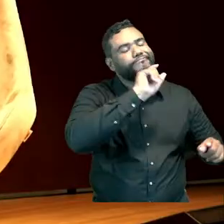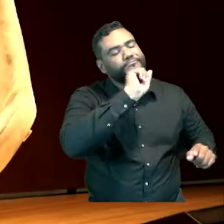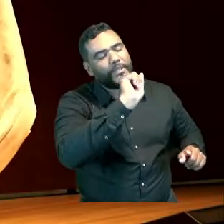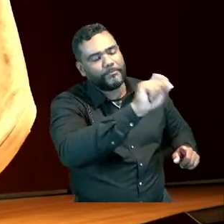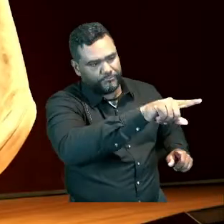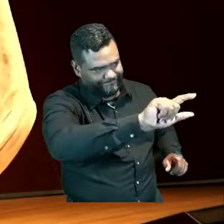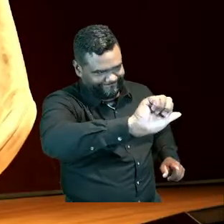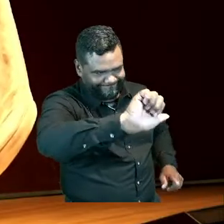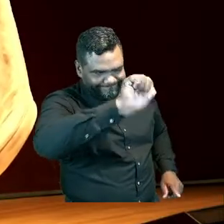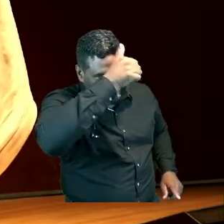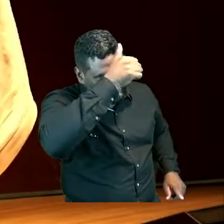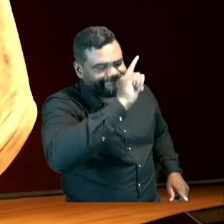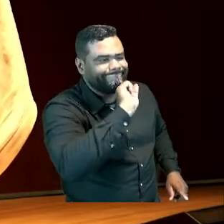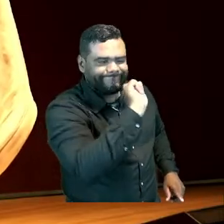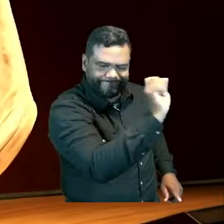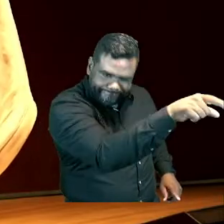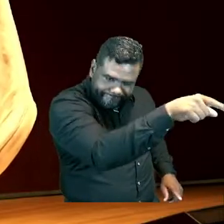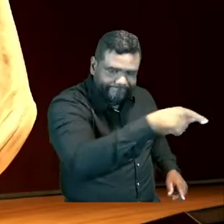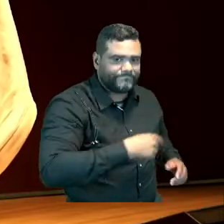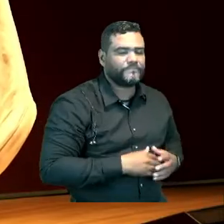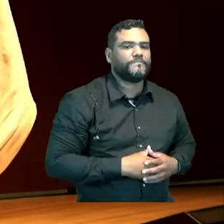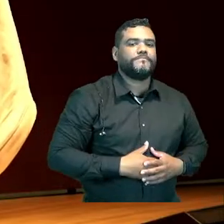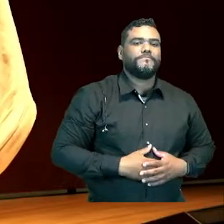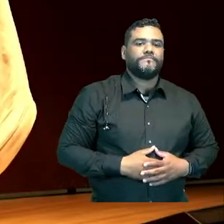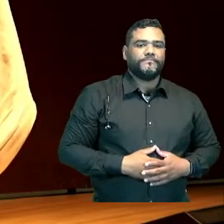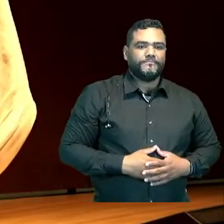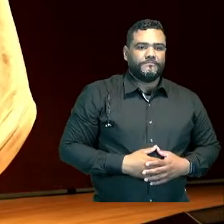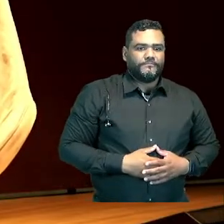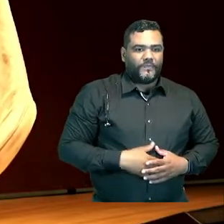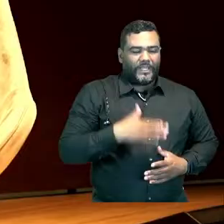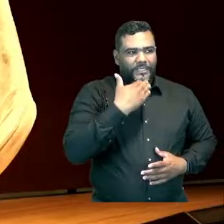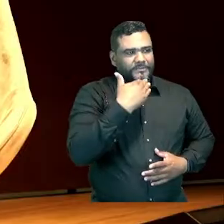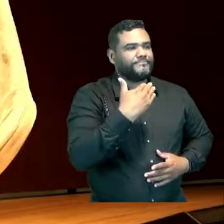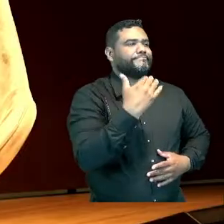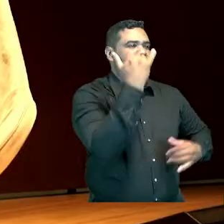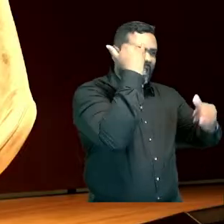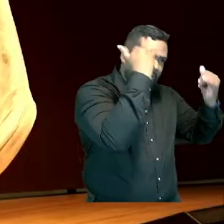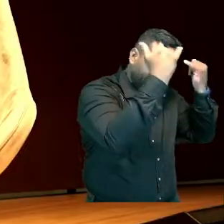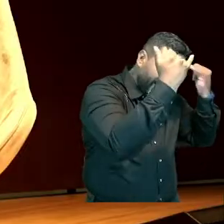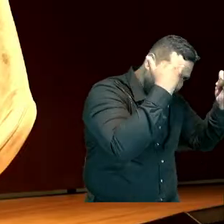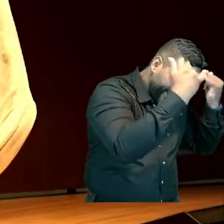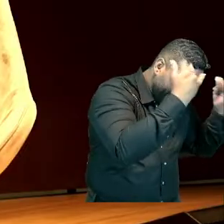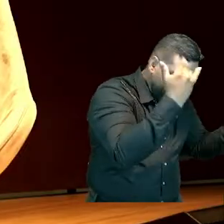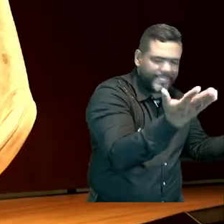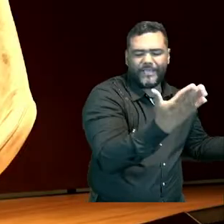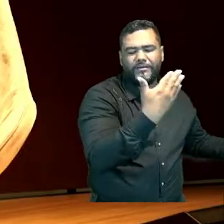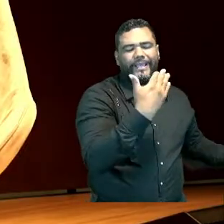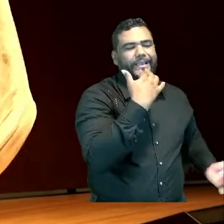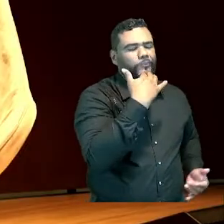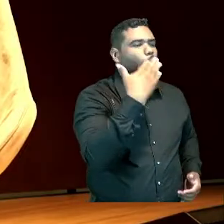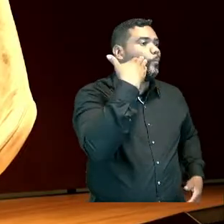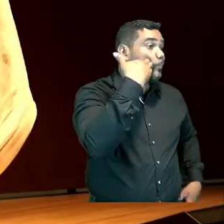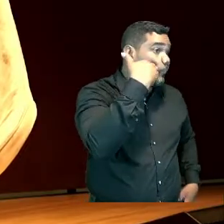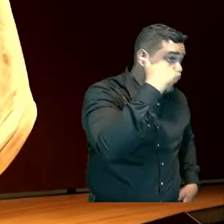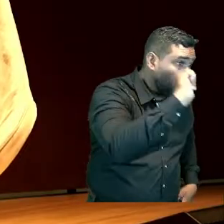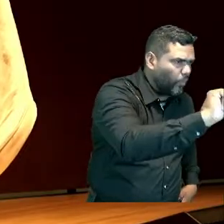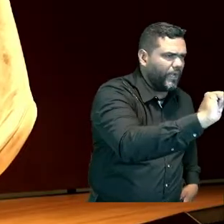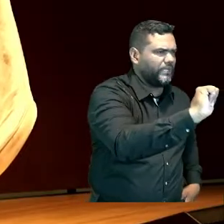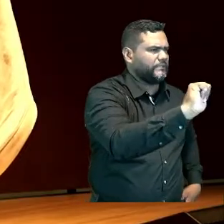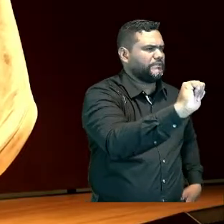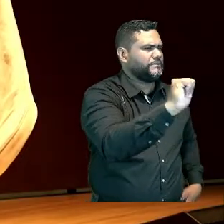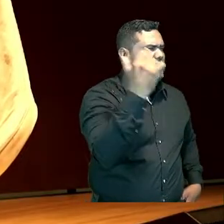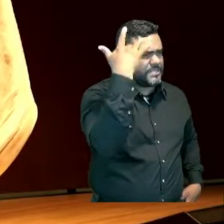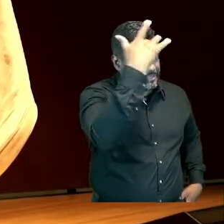we'll have a main question, which is, what are the alternatives that Afro-descendant women